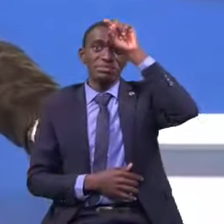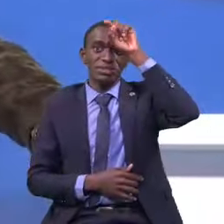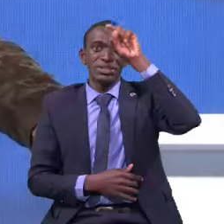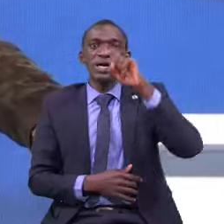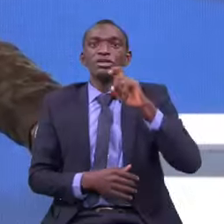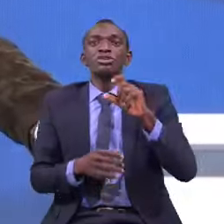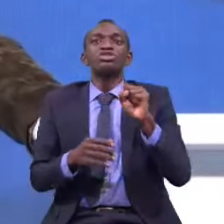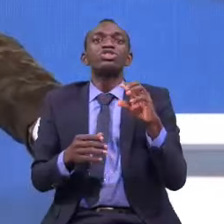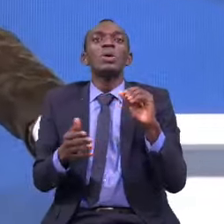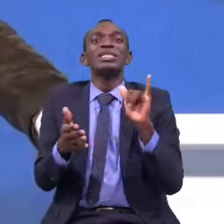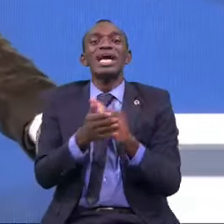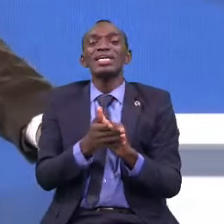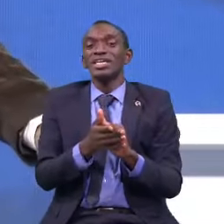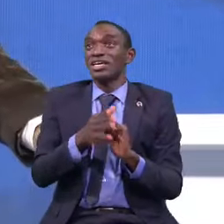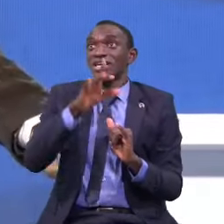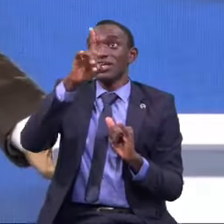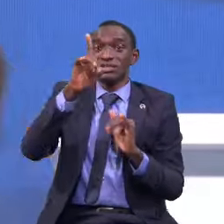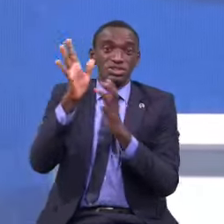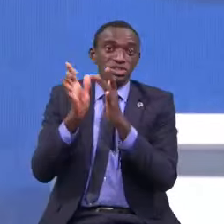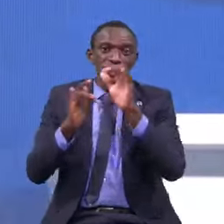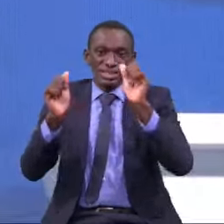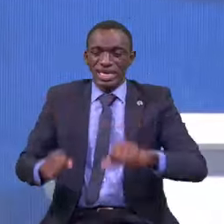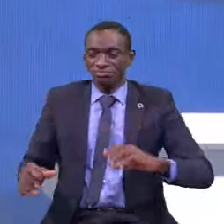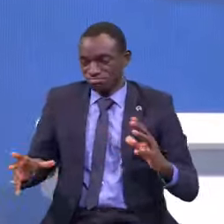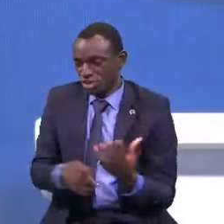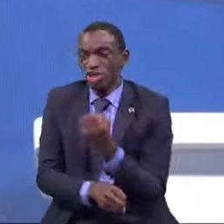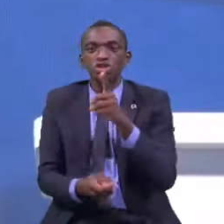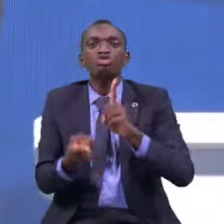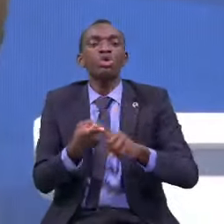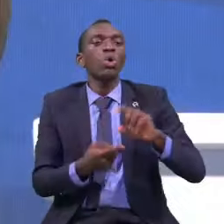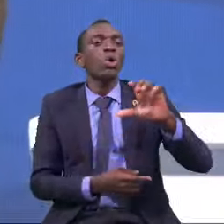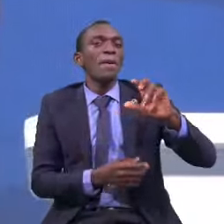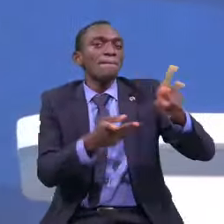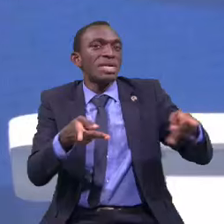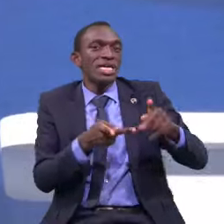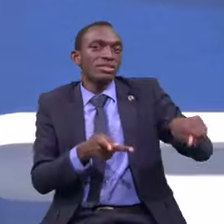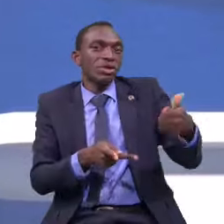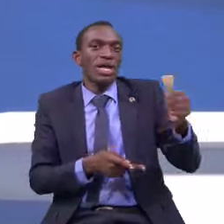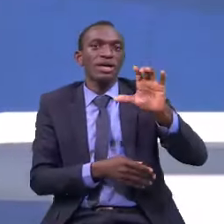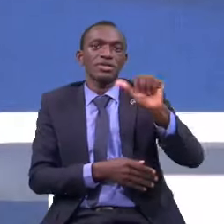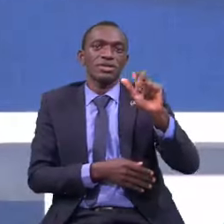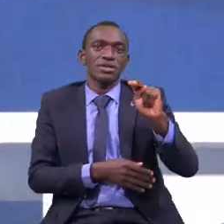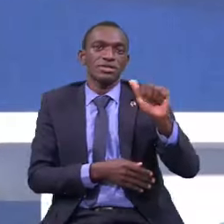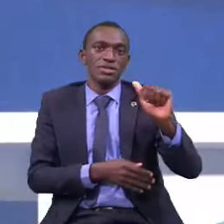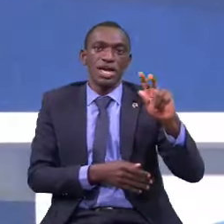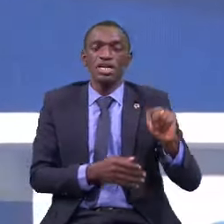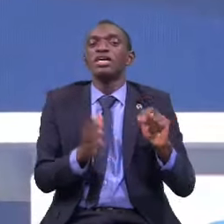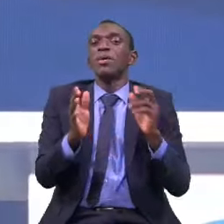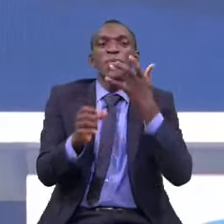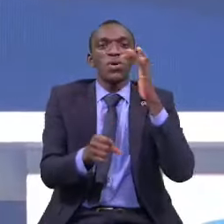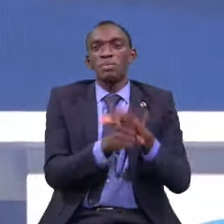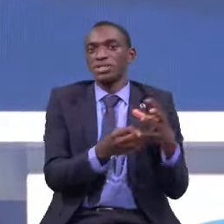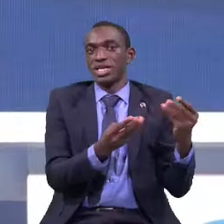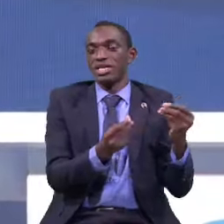can take you into Canaan. He takes you out of your sin. And he takes you out